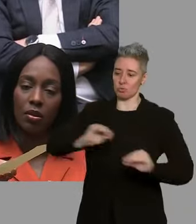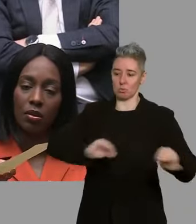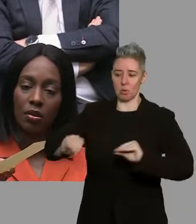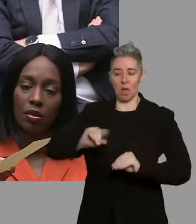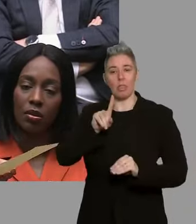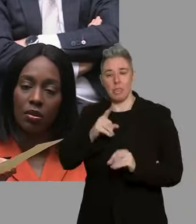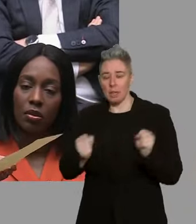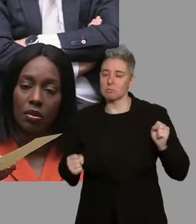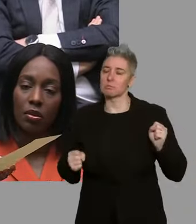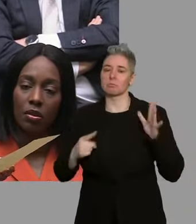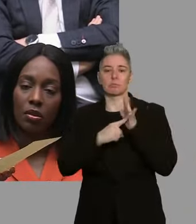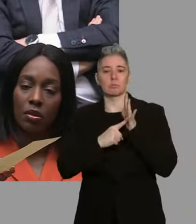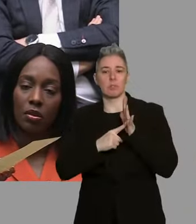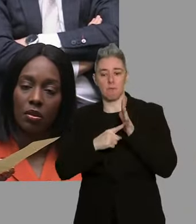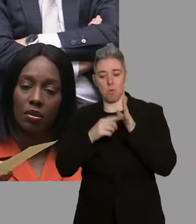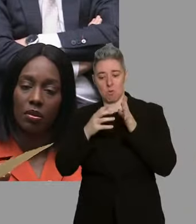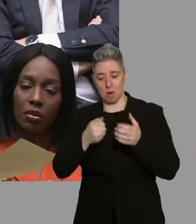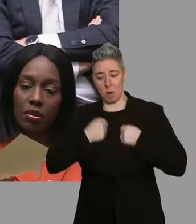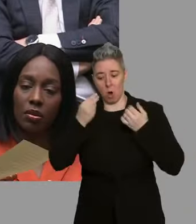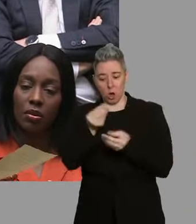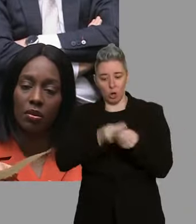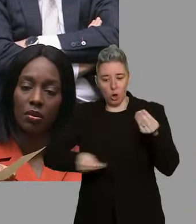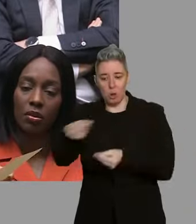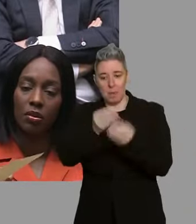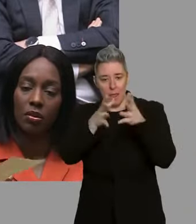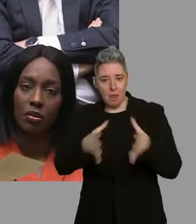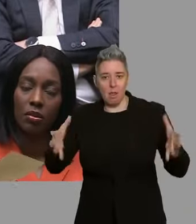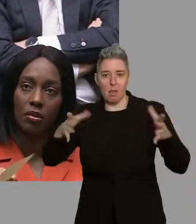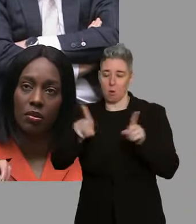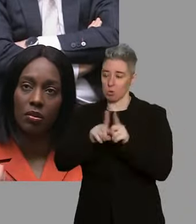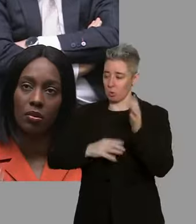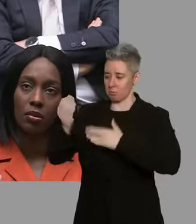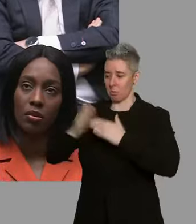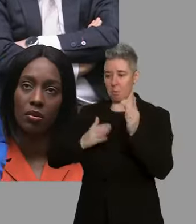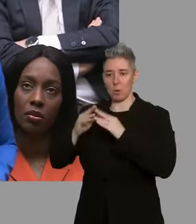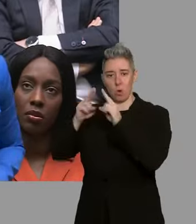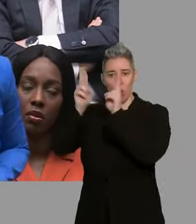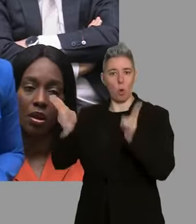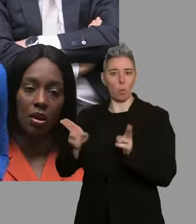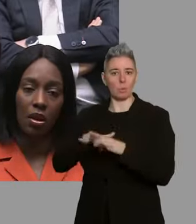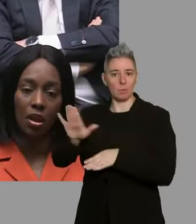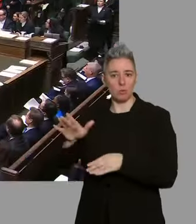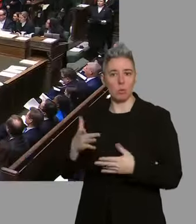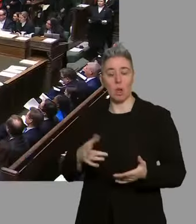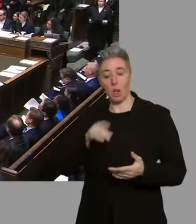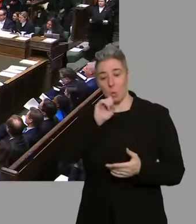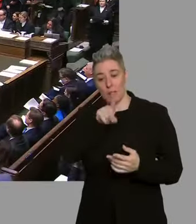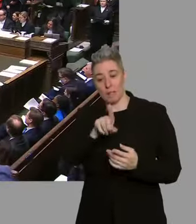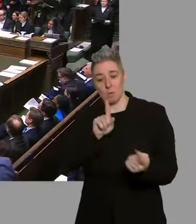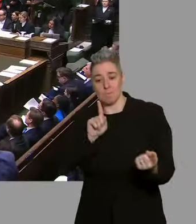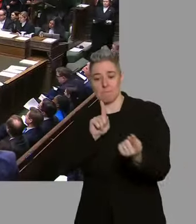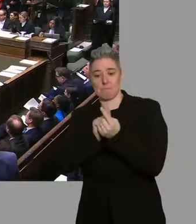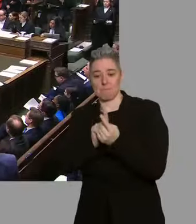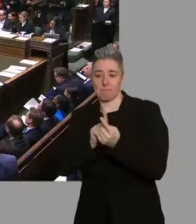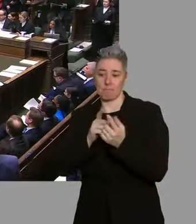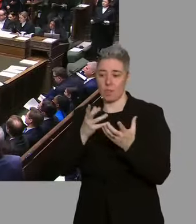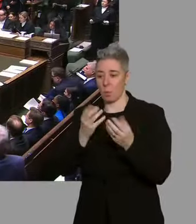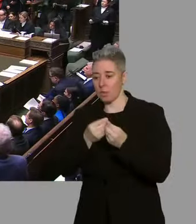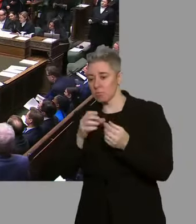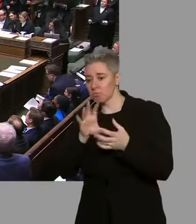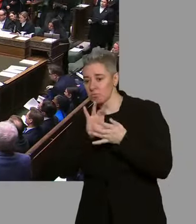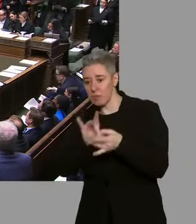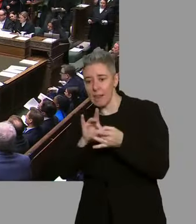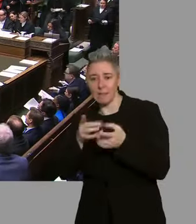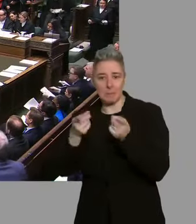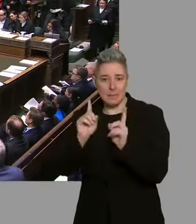will he agree to set up a meeting with the relevant minister to discuss the recruitment challenges that some colleges face? Prime Minister. Mr